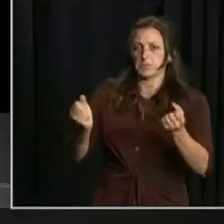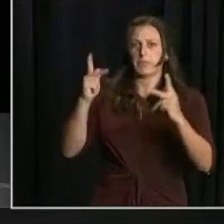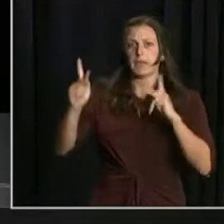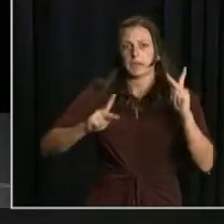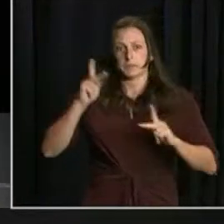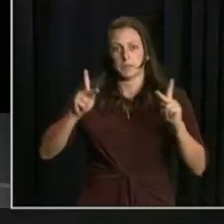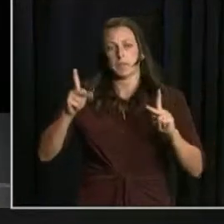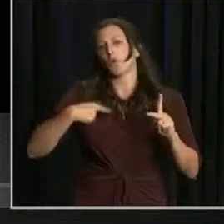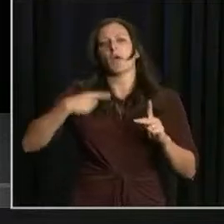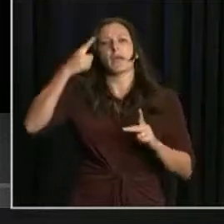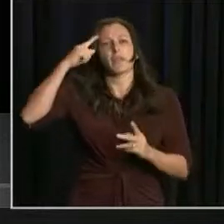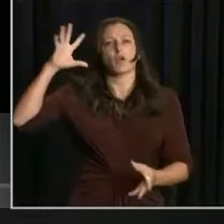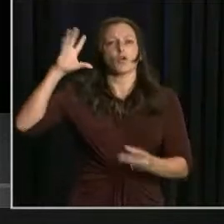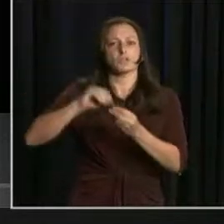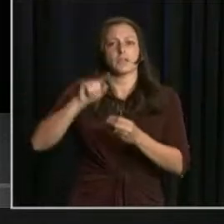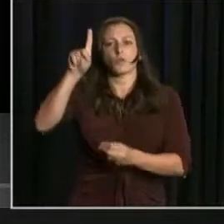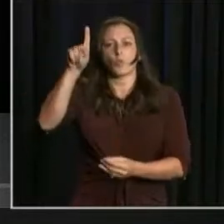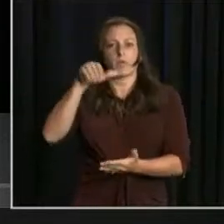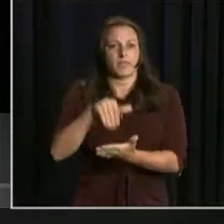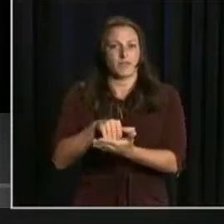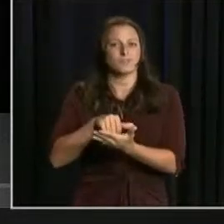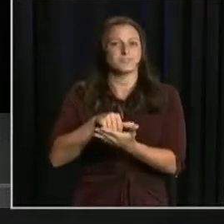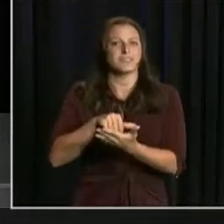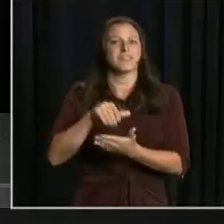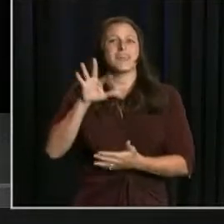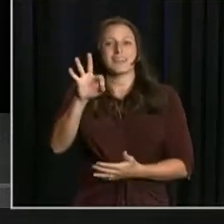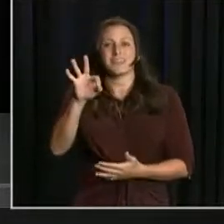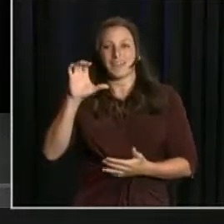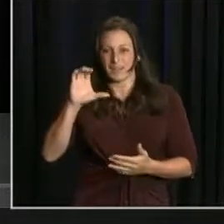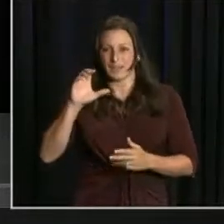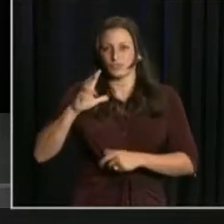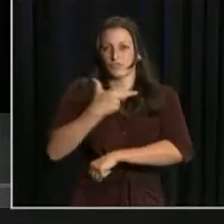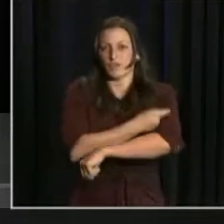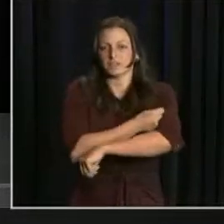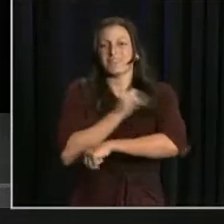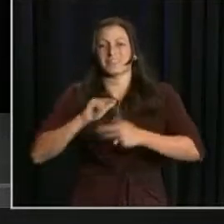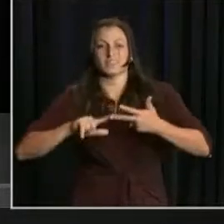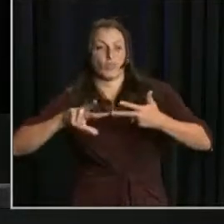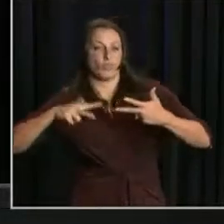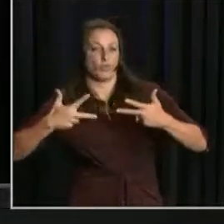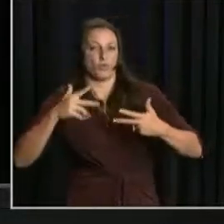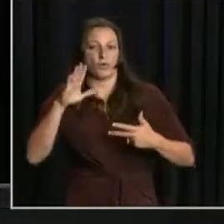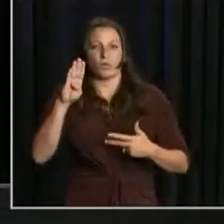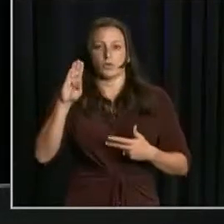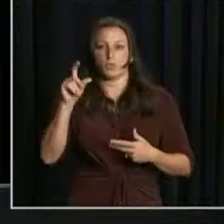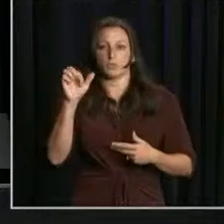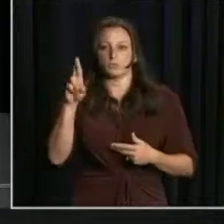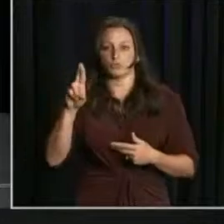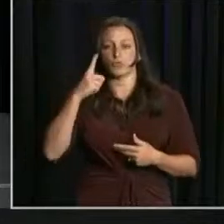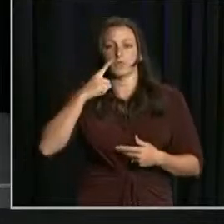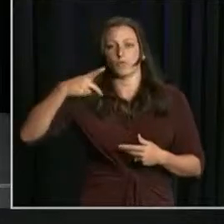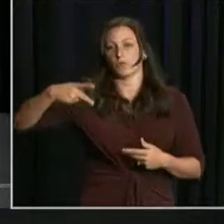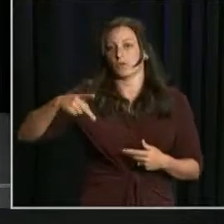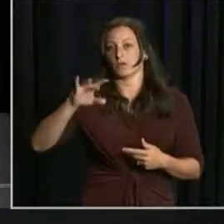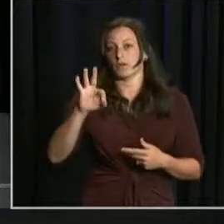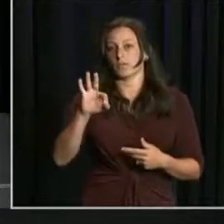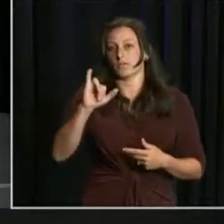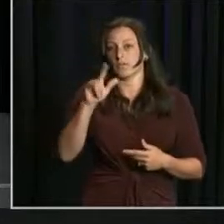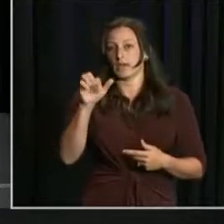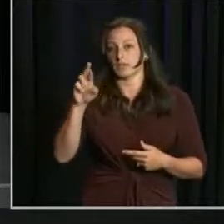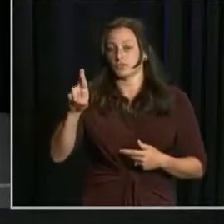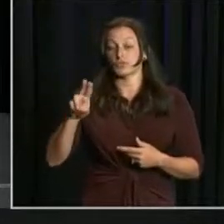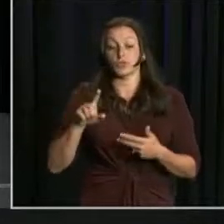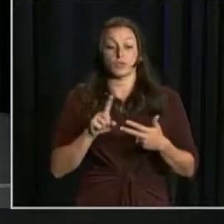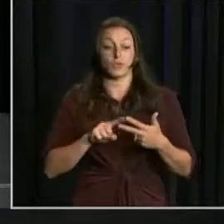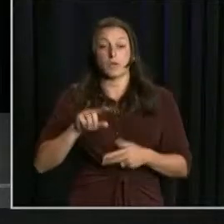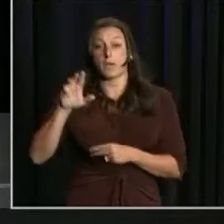doing 1,900 vaccinations on that day. That's the booster shot. That's the Pfizer booster. Moderna has